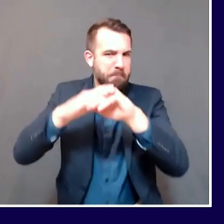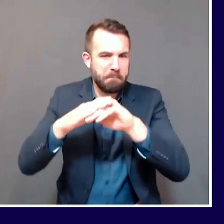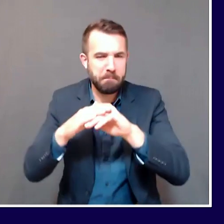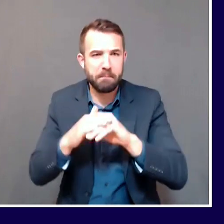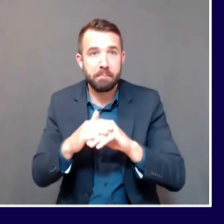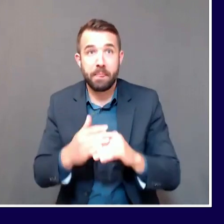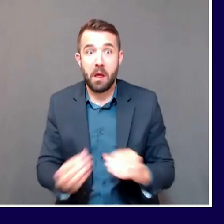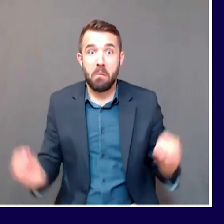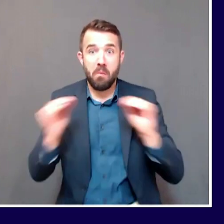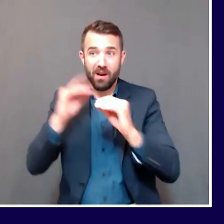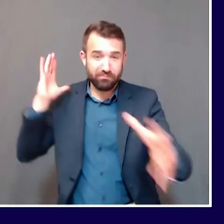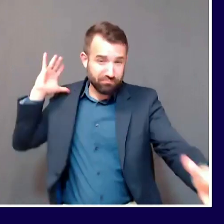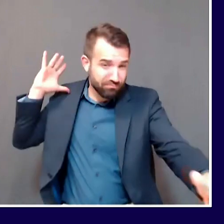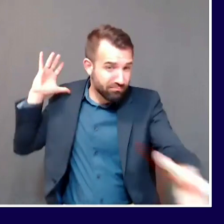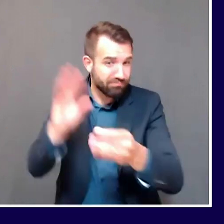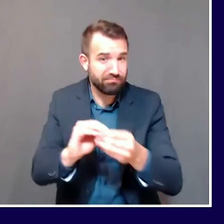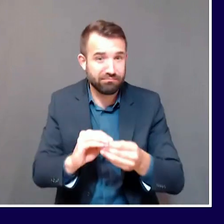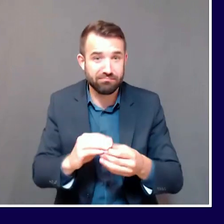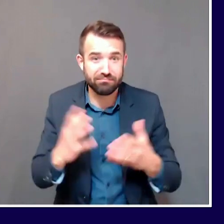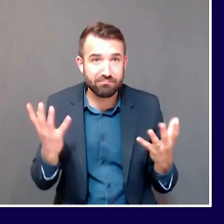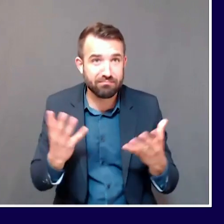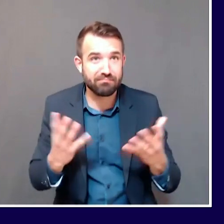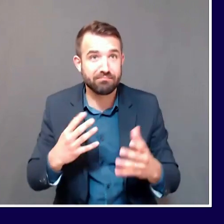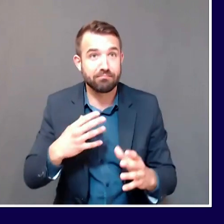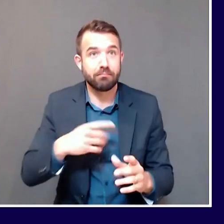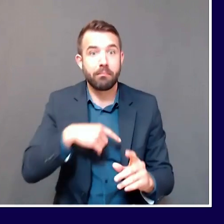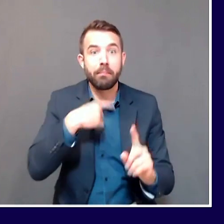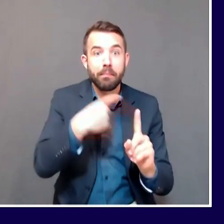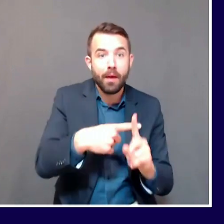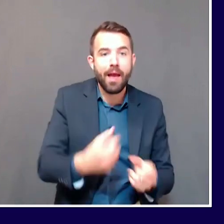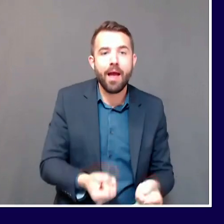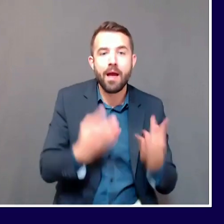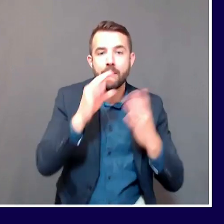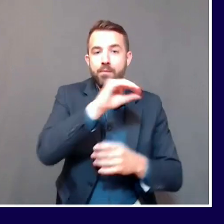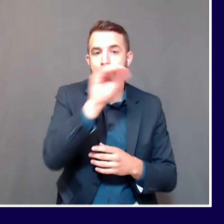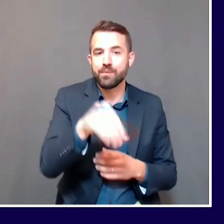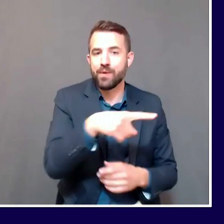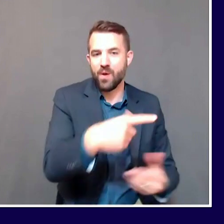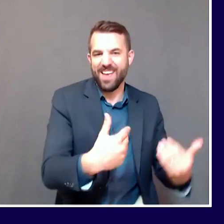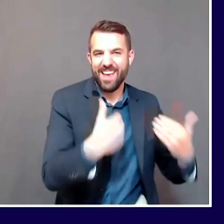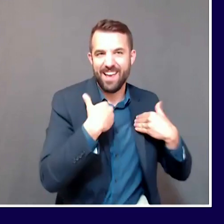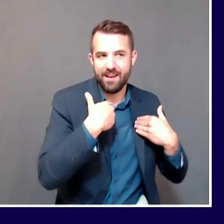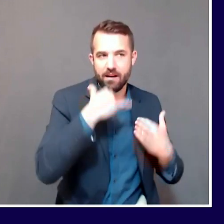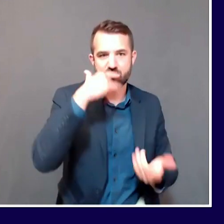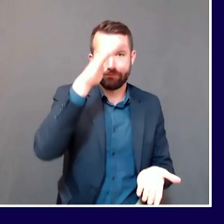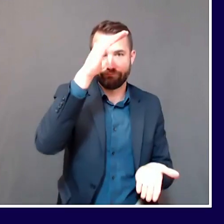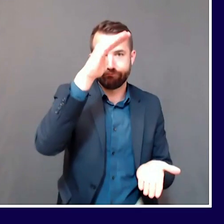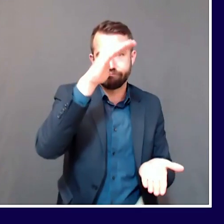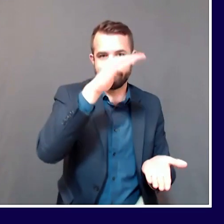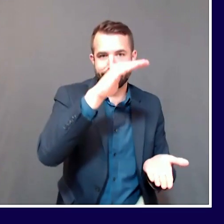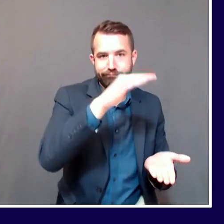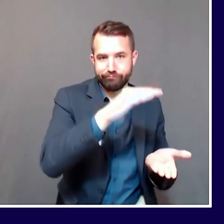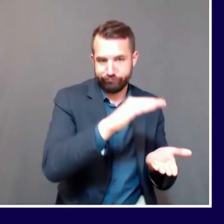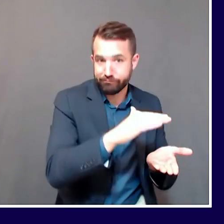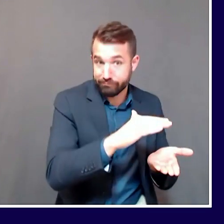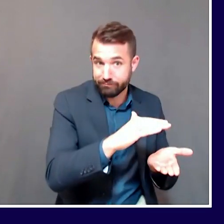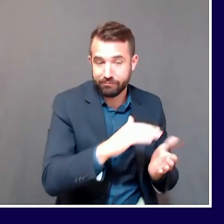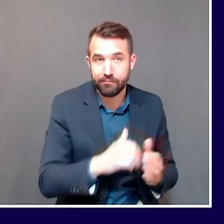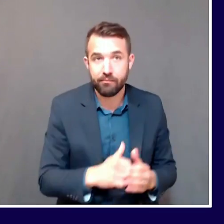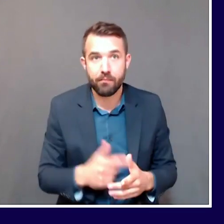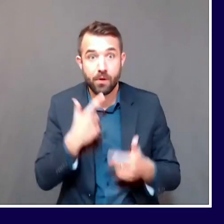Maine, the positivity rate has continued to fall. And this is one of those situations where falling is a good